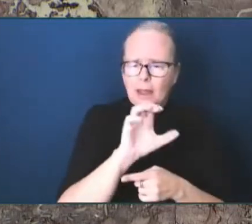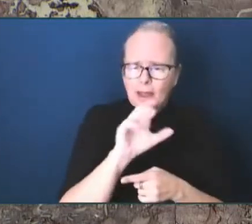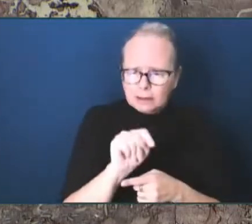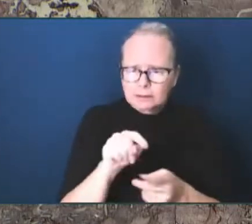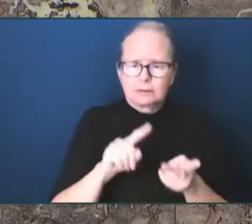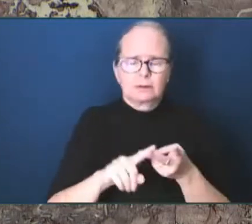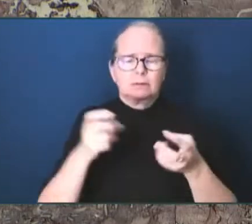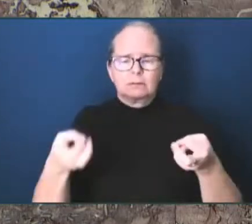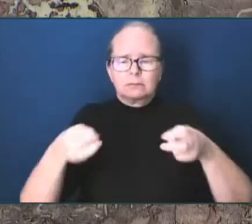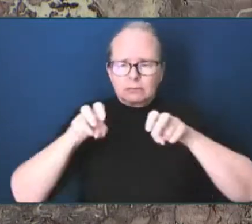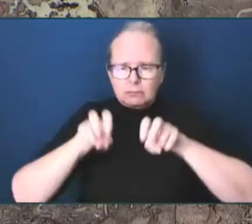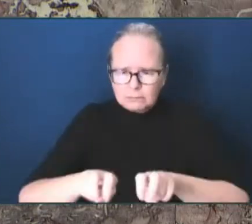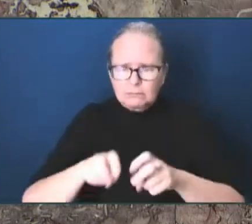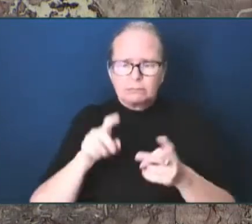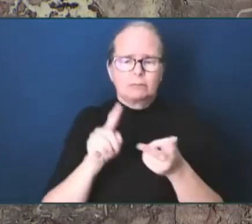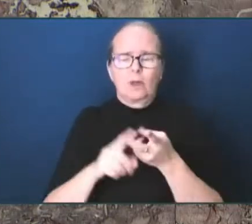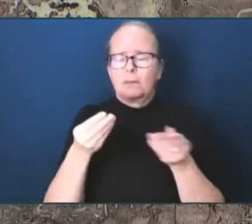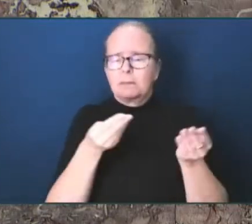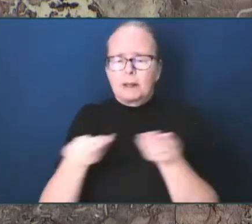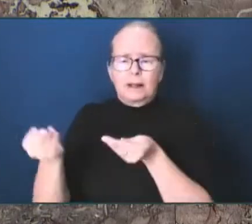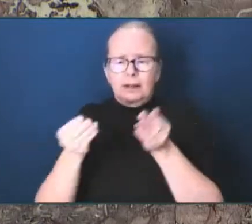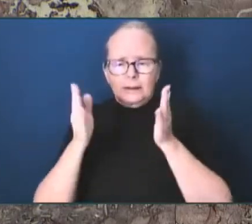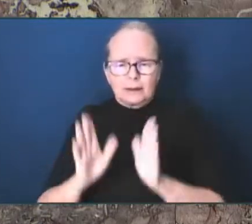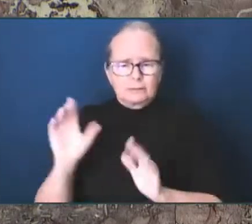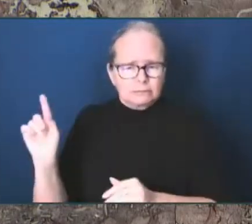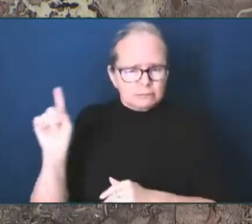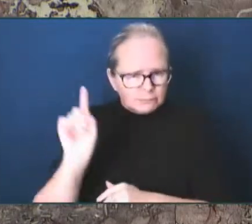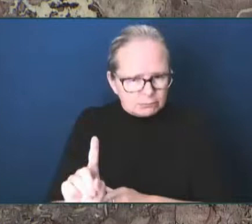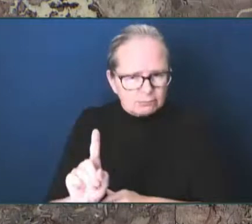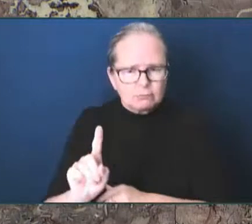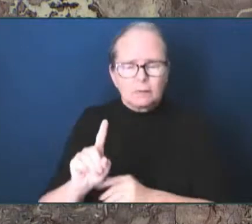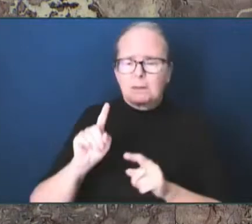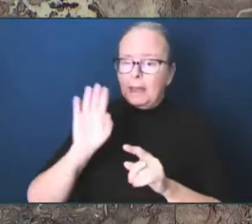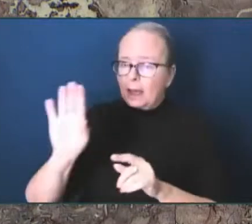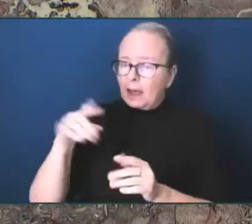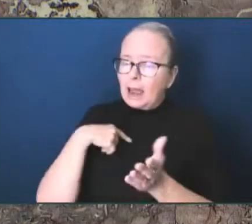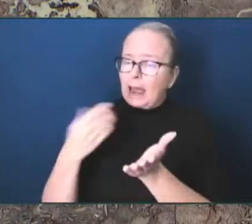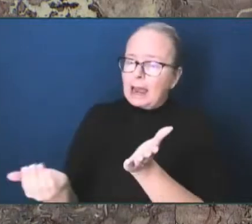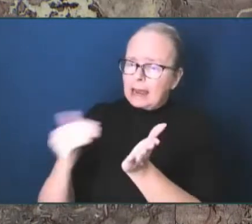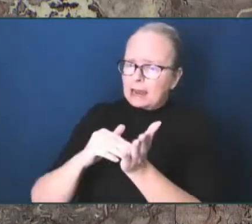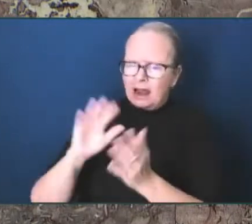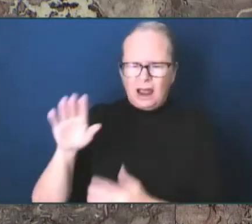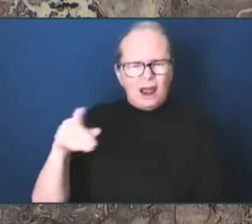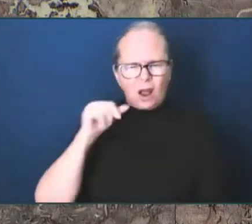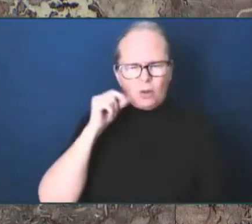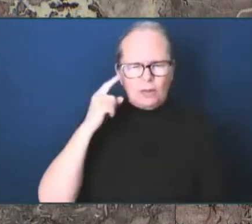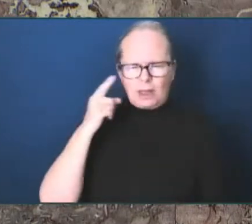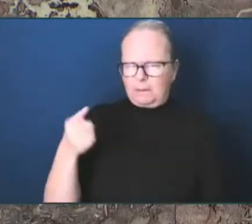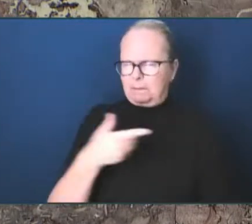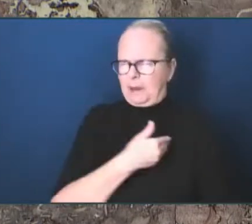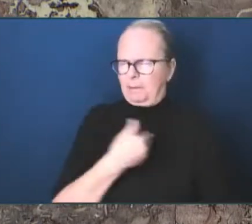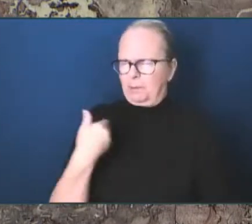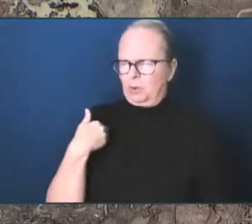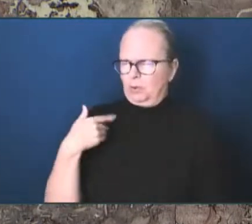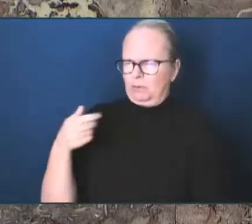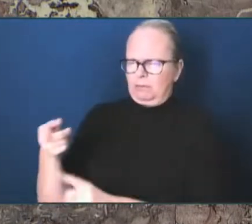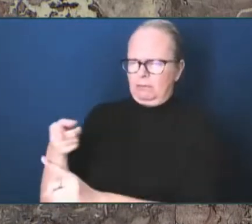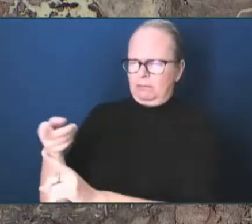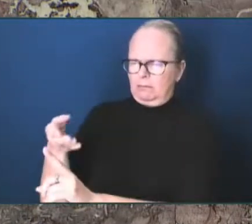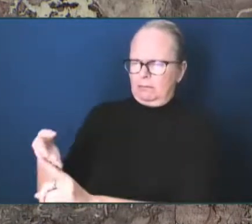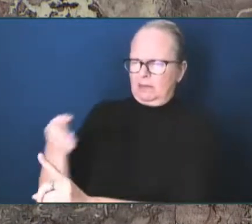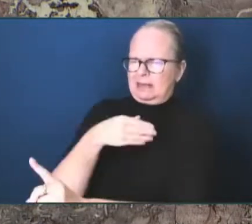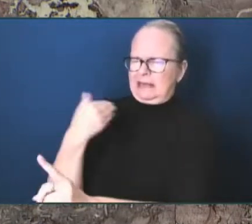to the member, I don't think you were in the room, sorry, I don't think the member was in the room at Union of BC Municipalities when I talked to